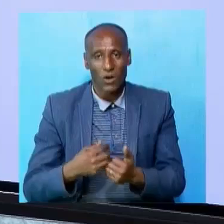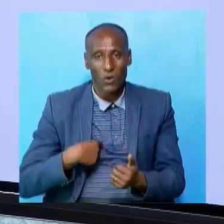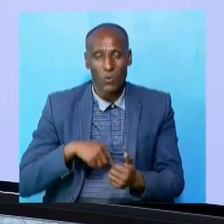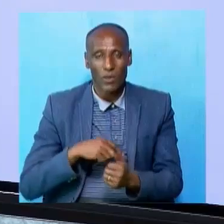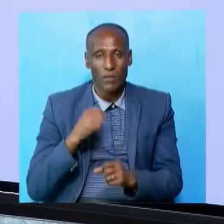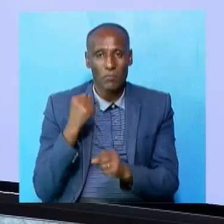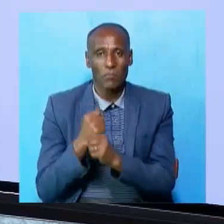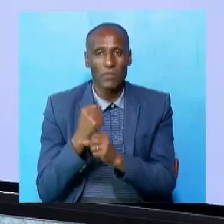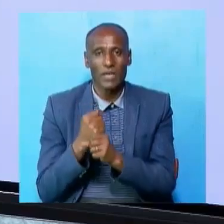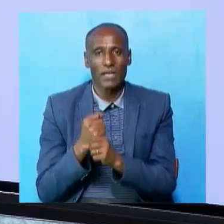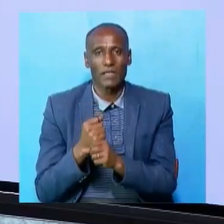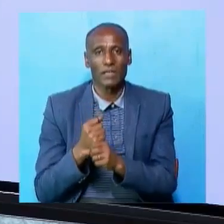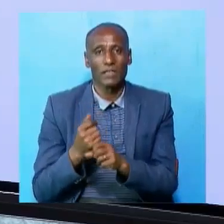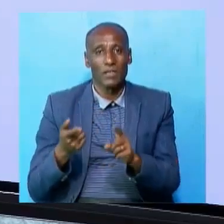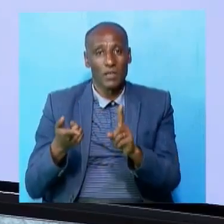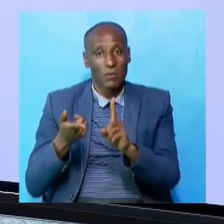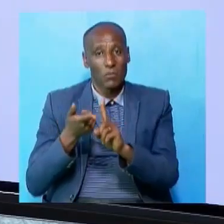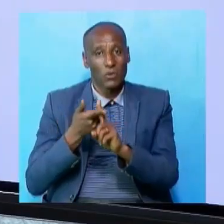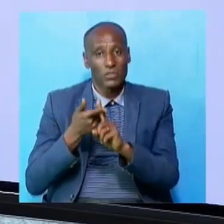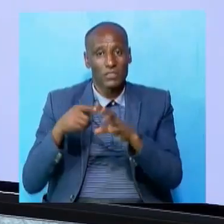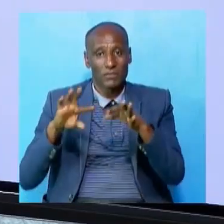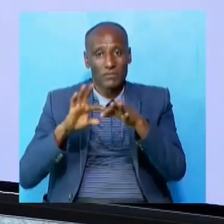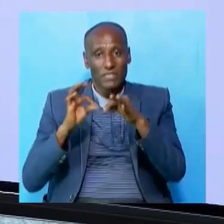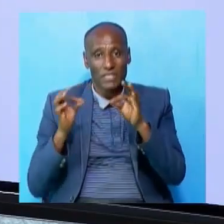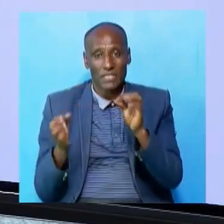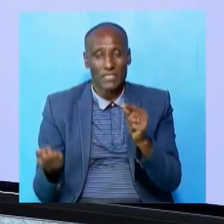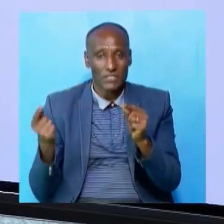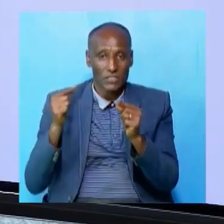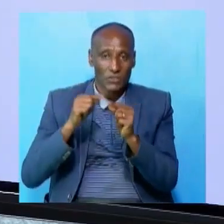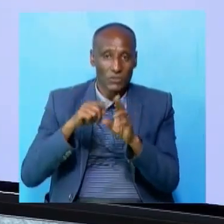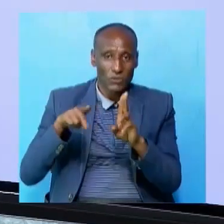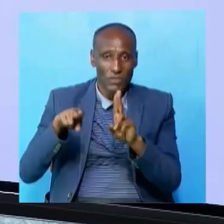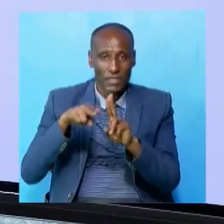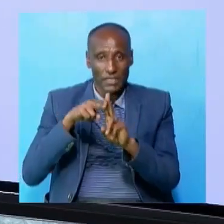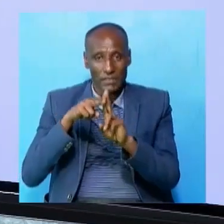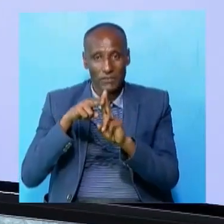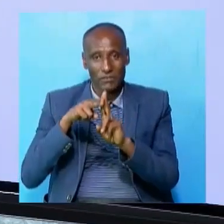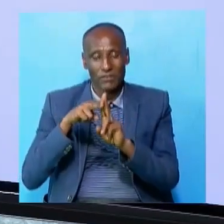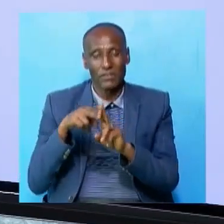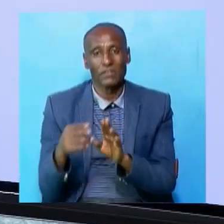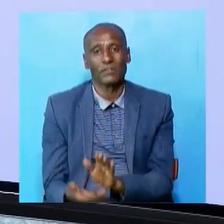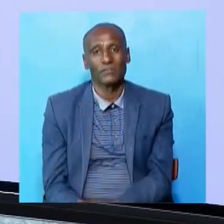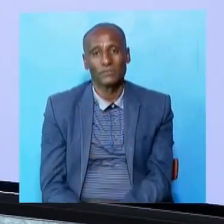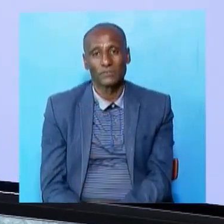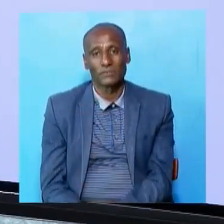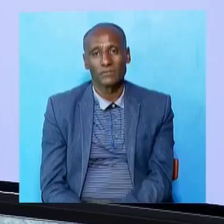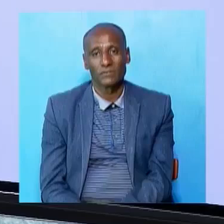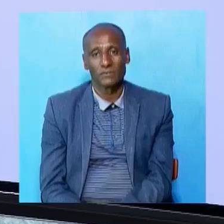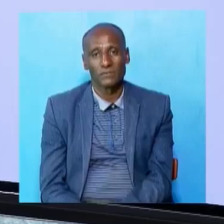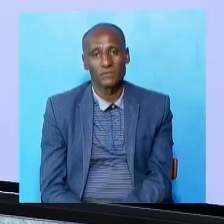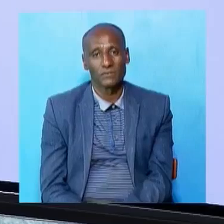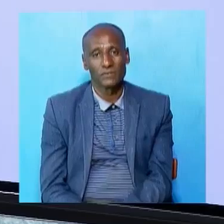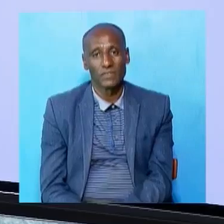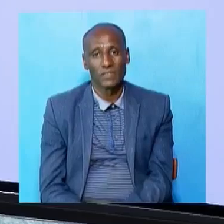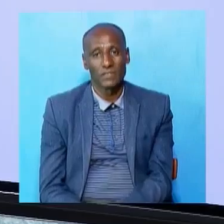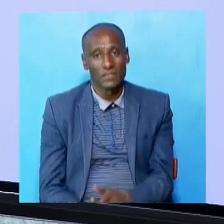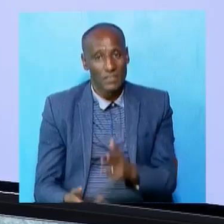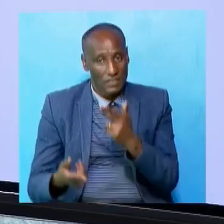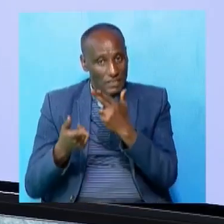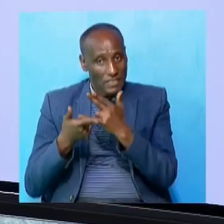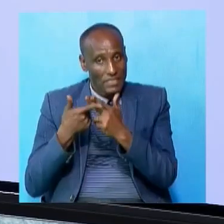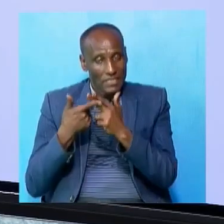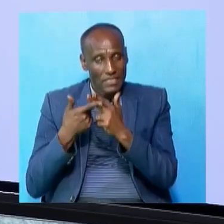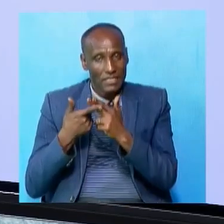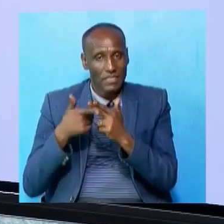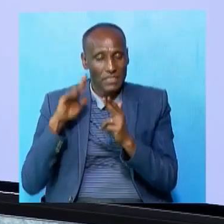positive sentence negative. A positive past continuous negative. How about the third type of sentence,